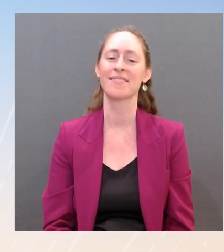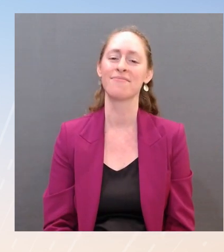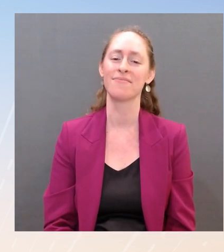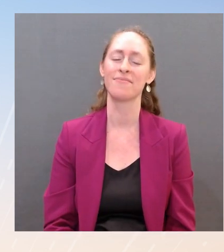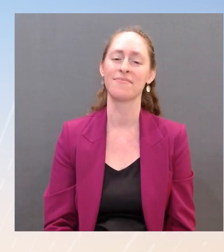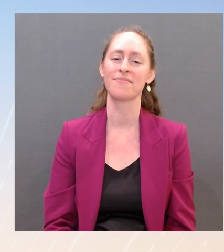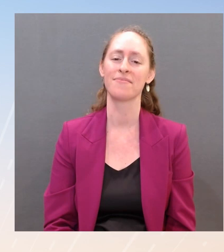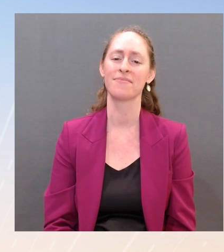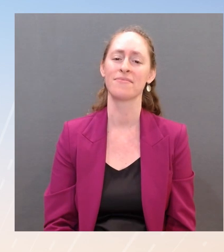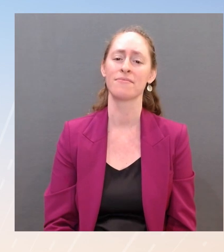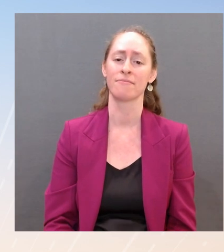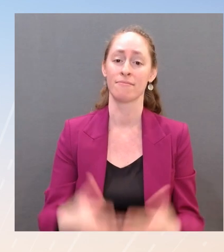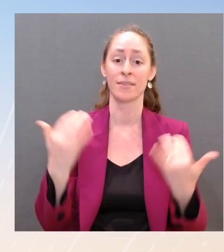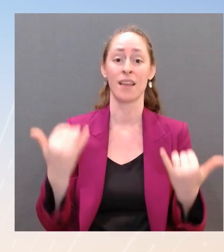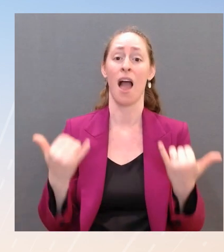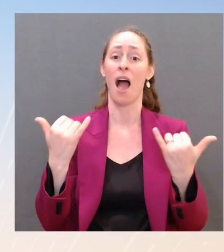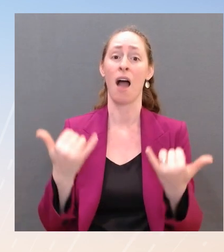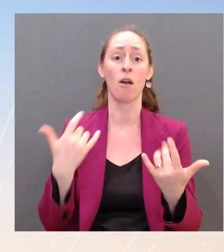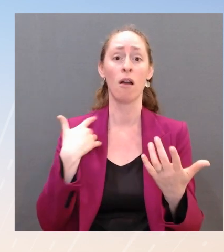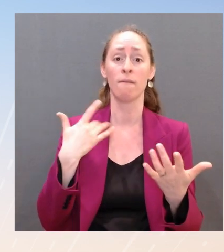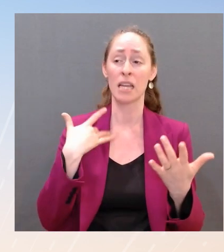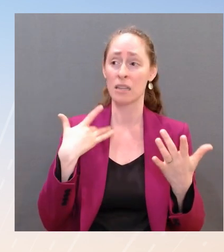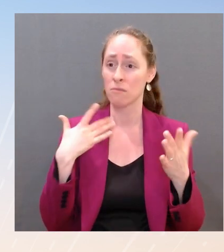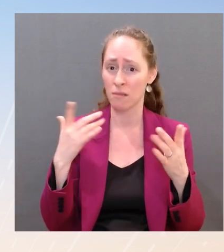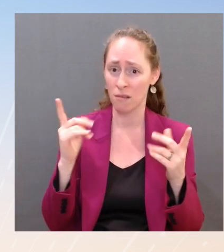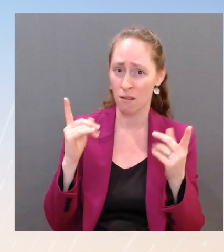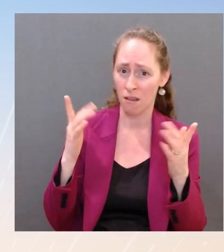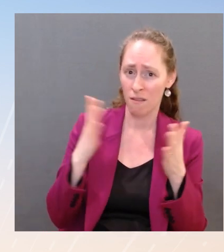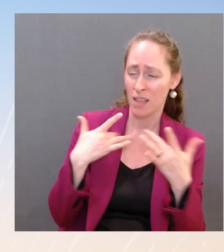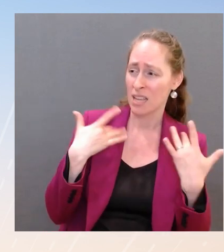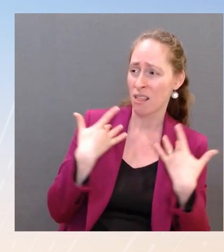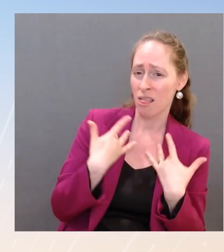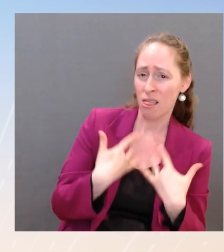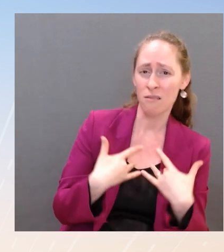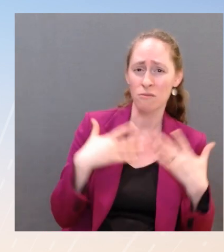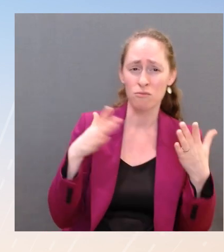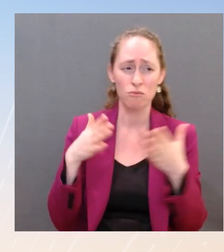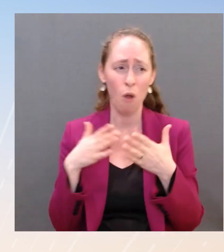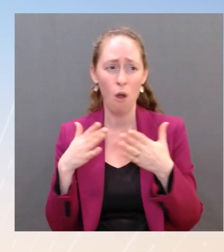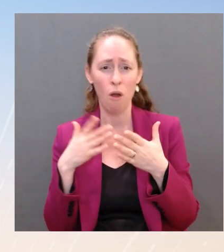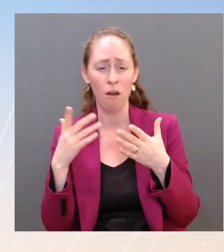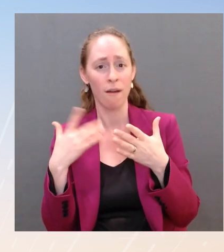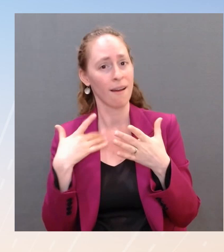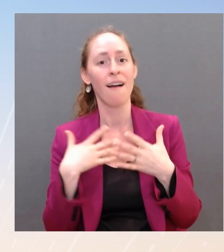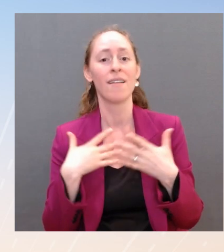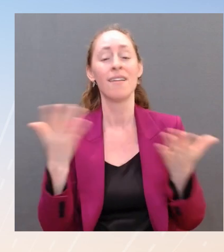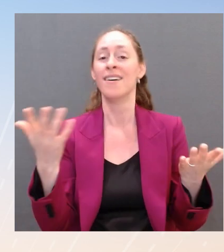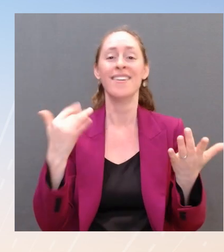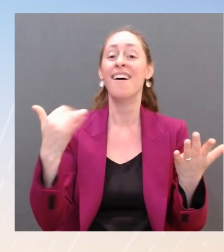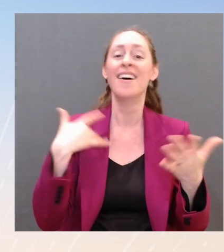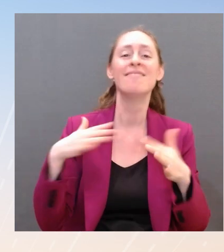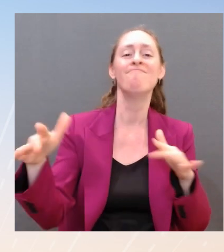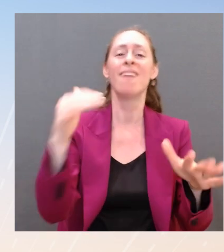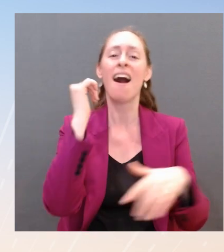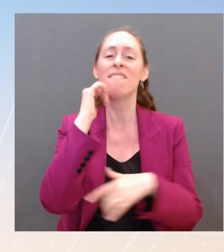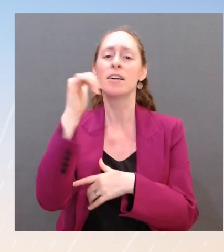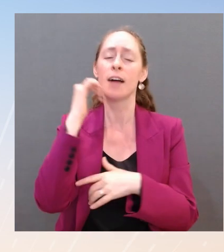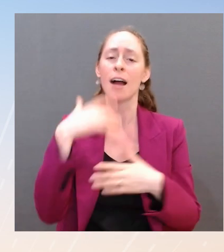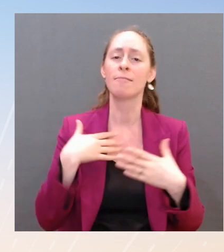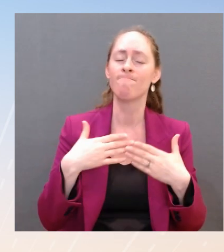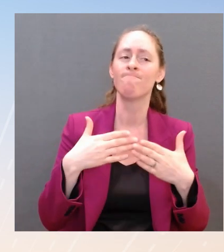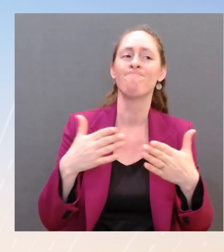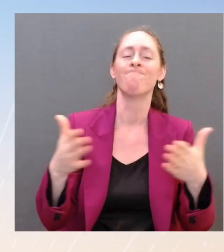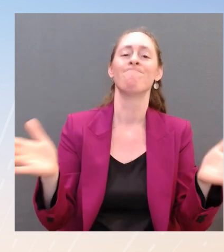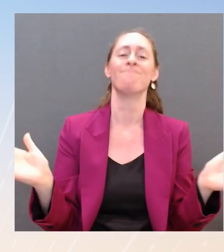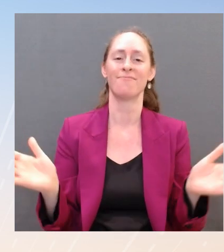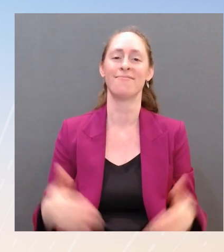We're recovering every single day. But recovery isn't always the